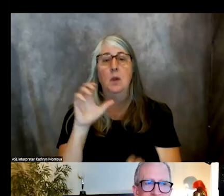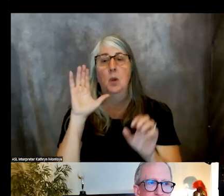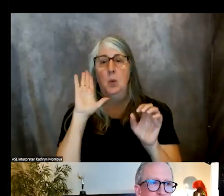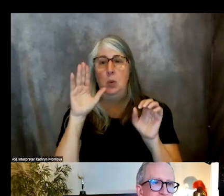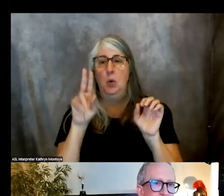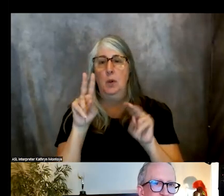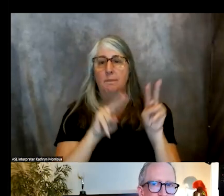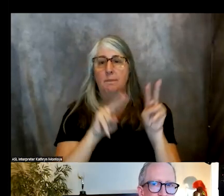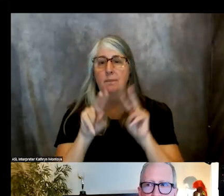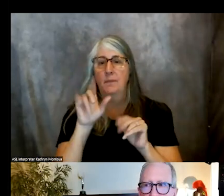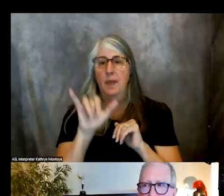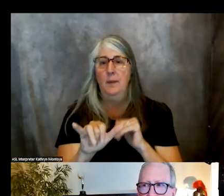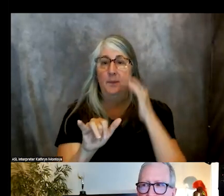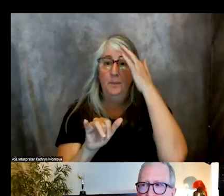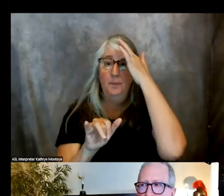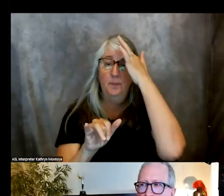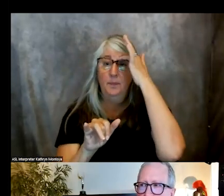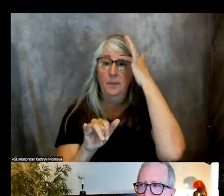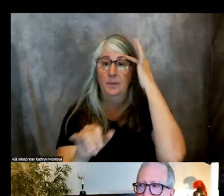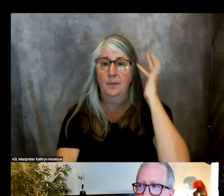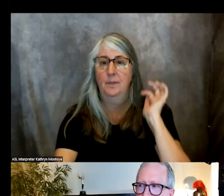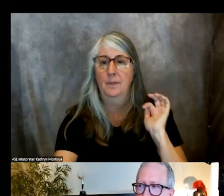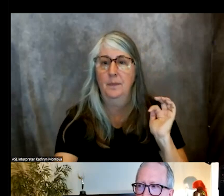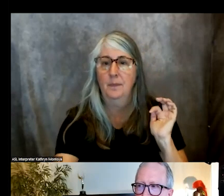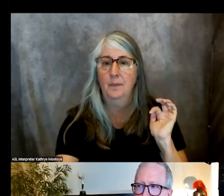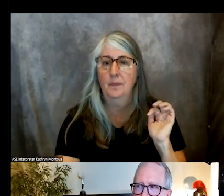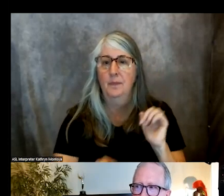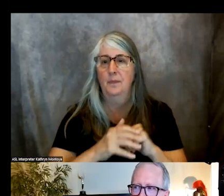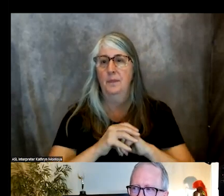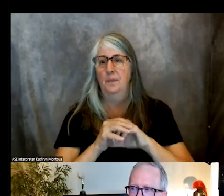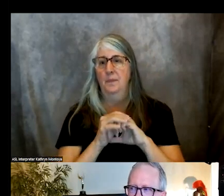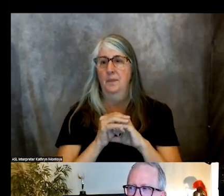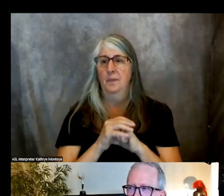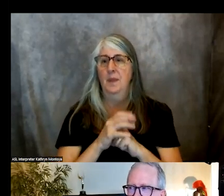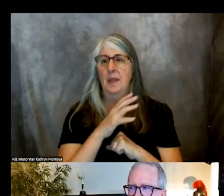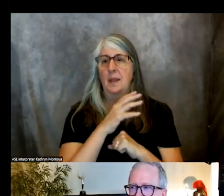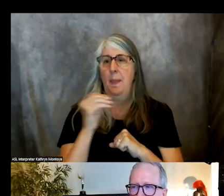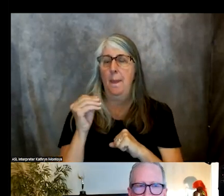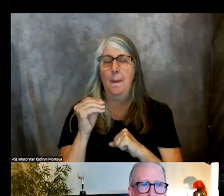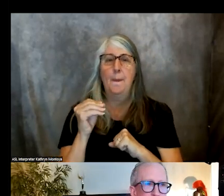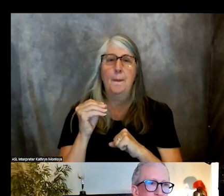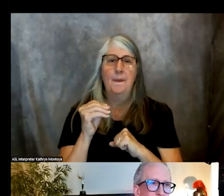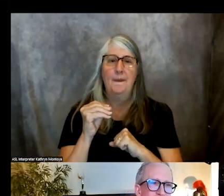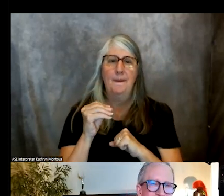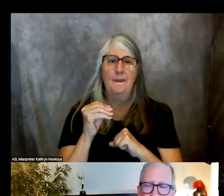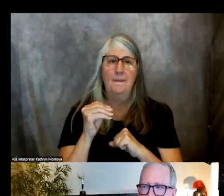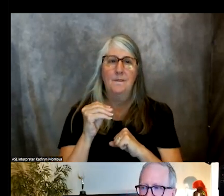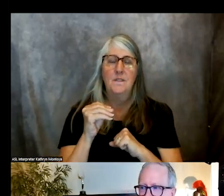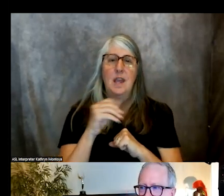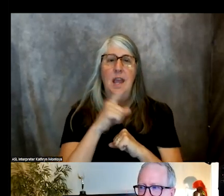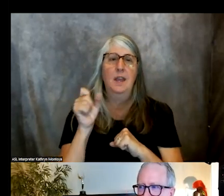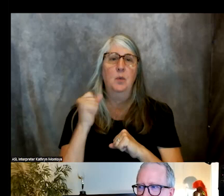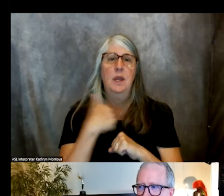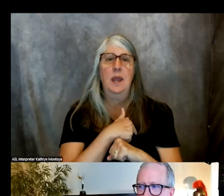routine engagement or last resort, with an international partner. We've got a new one, peers in high intensity crisis care, critical partner or